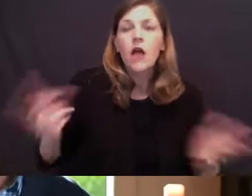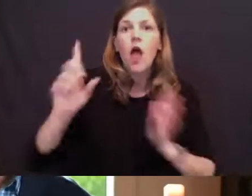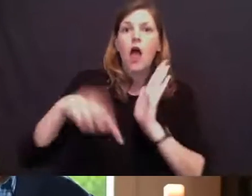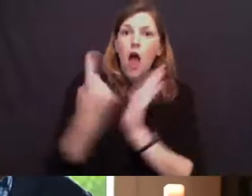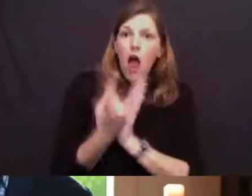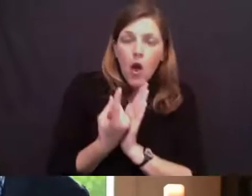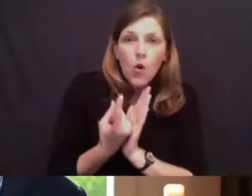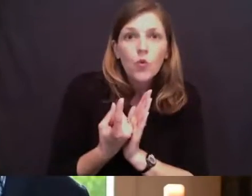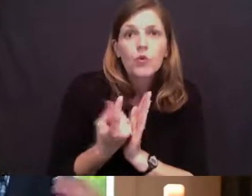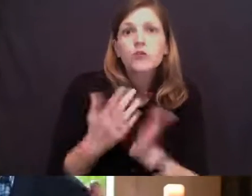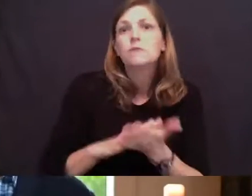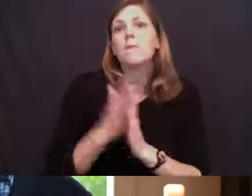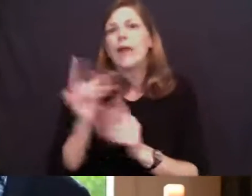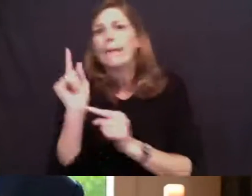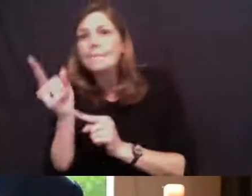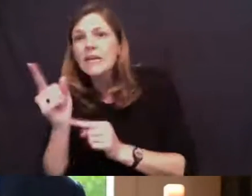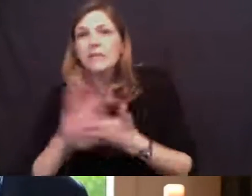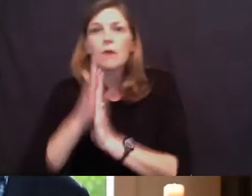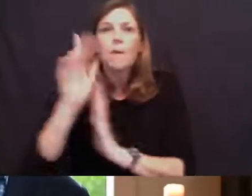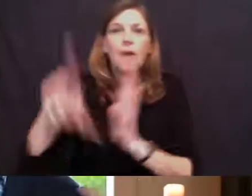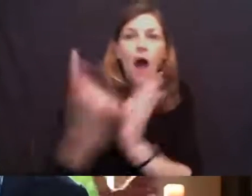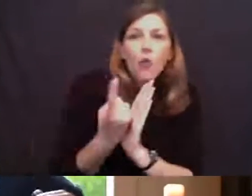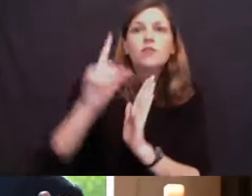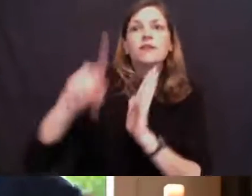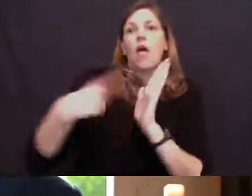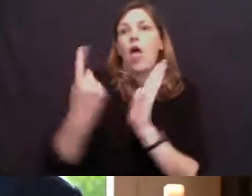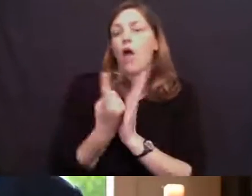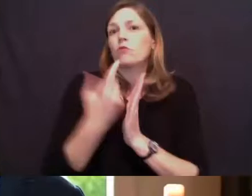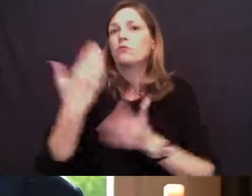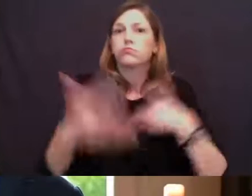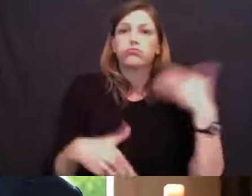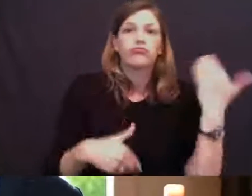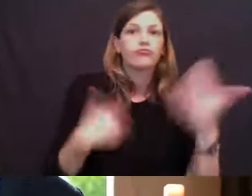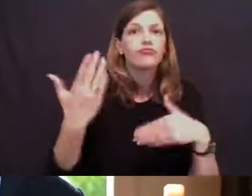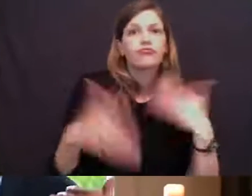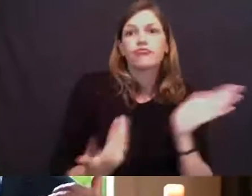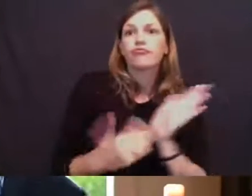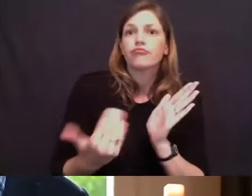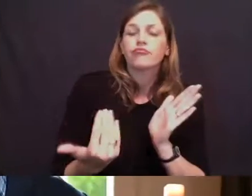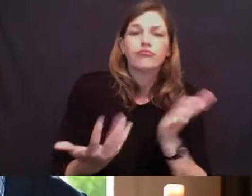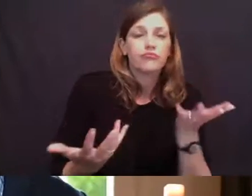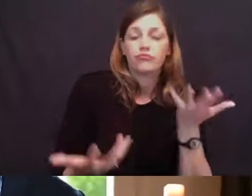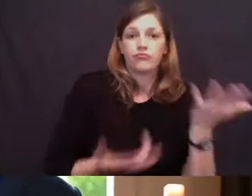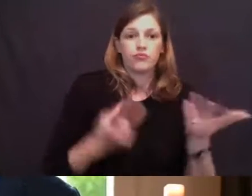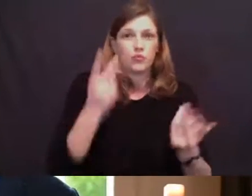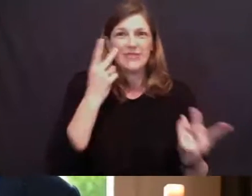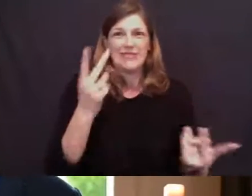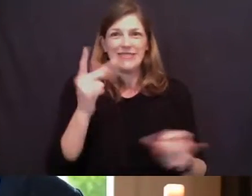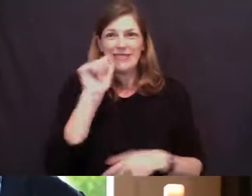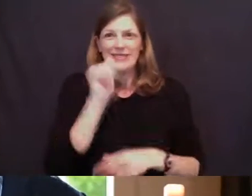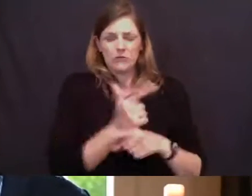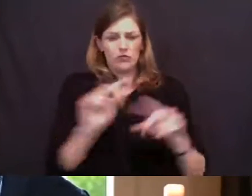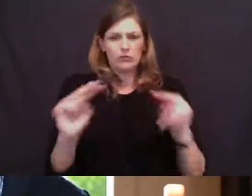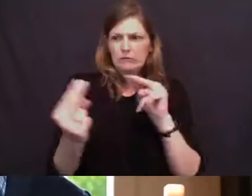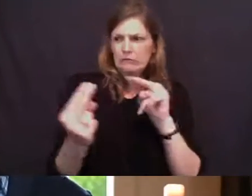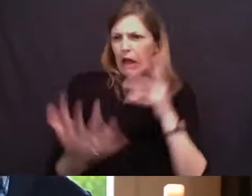pass into, like minutes turn into hours, and hours just keep slipping by. And then the next thing you know, you can just see the sisters looking at Lazarus. Lazarus, hang